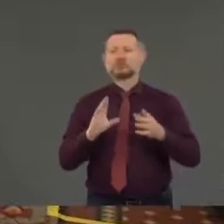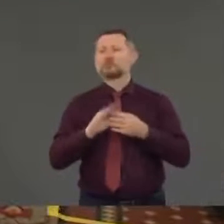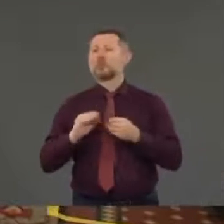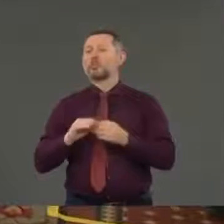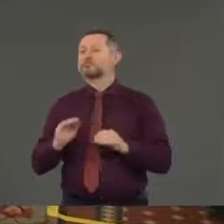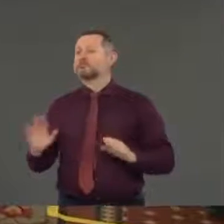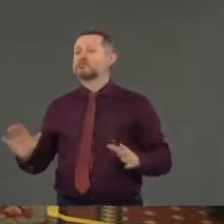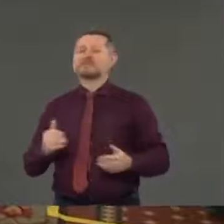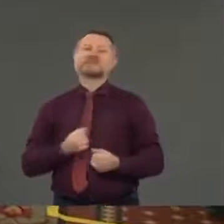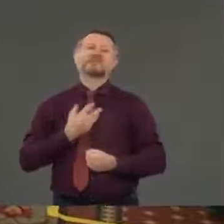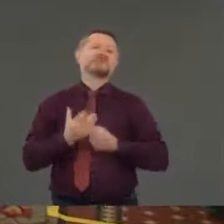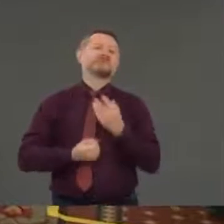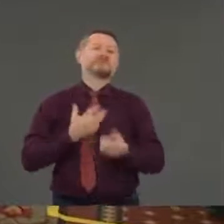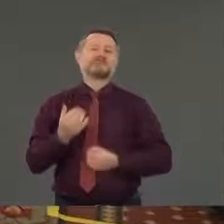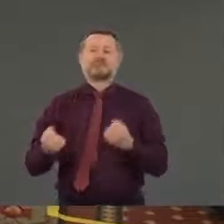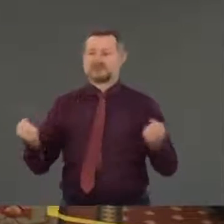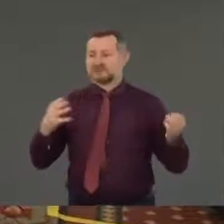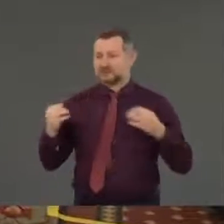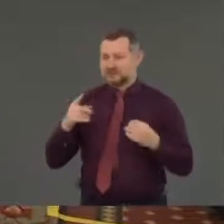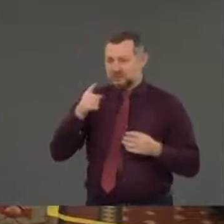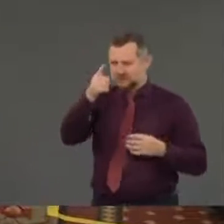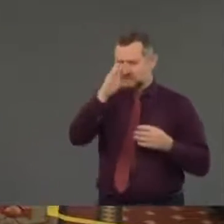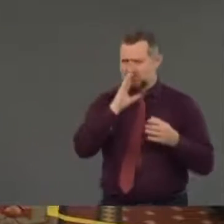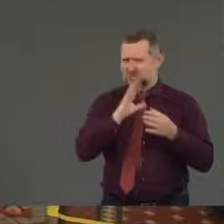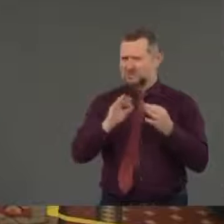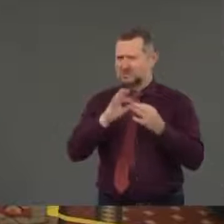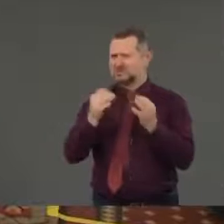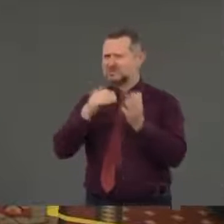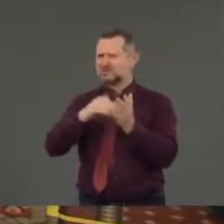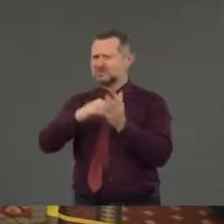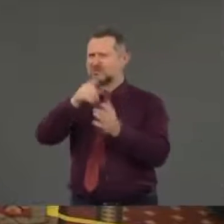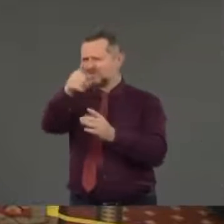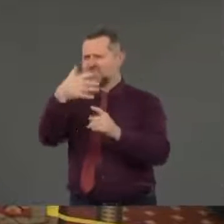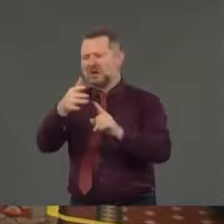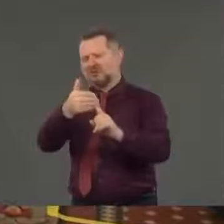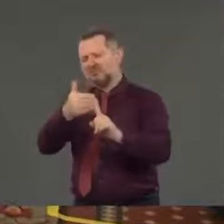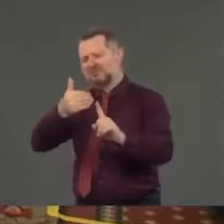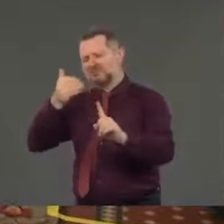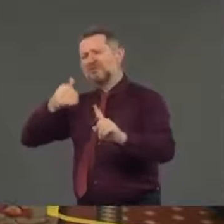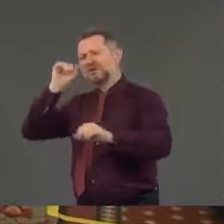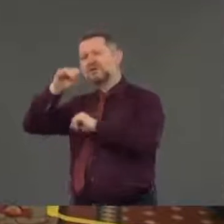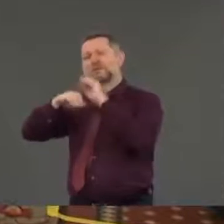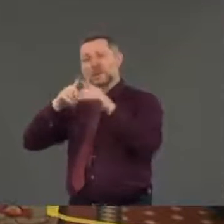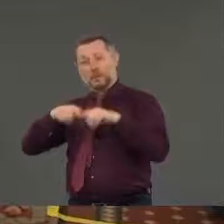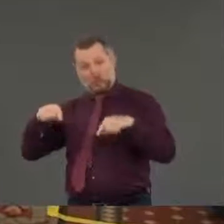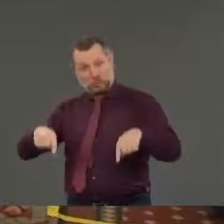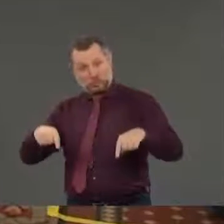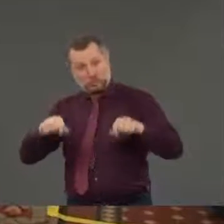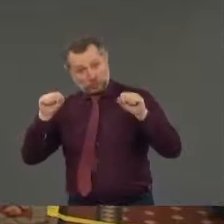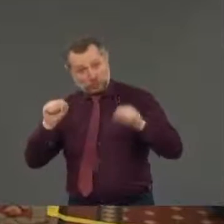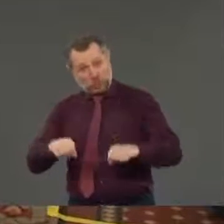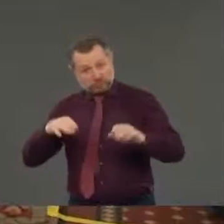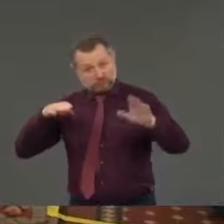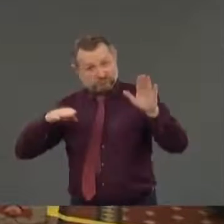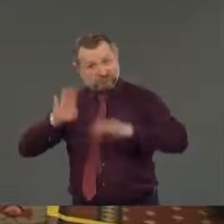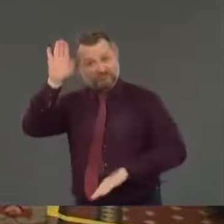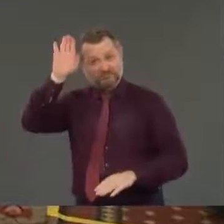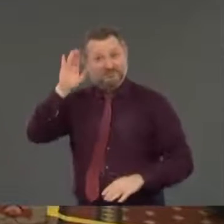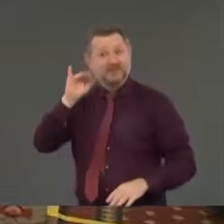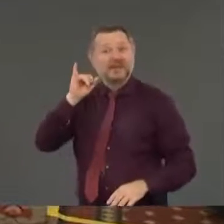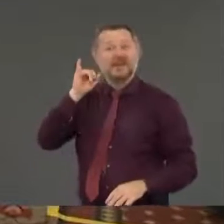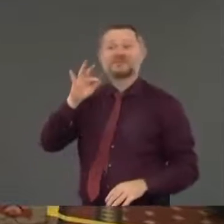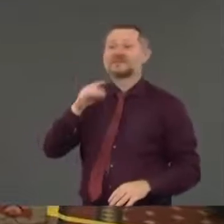places. You have said multiple times that we could fall back. Like if people aren't following the rules, we could